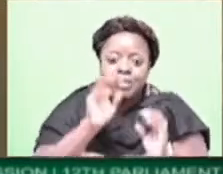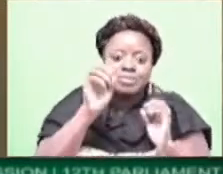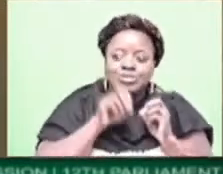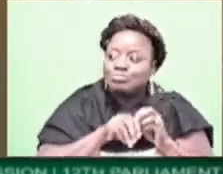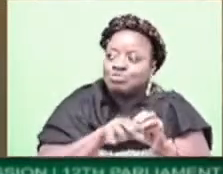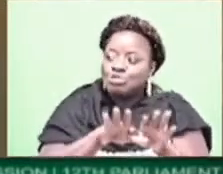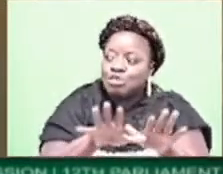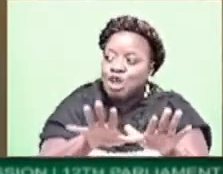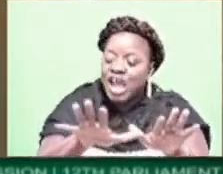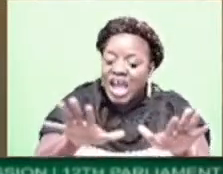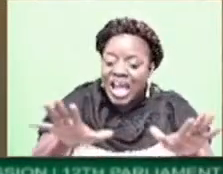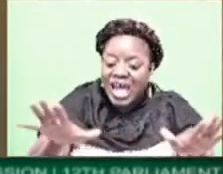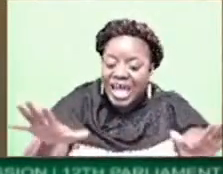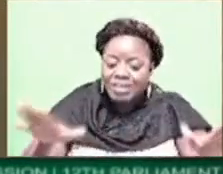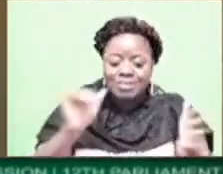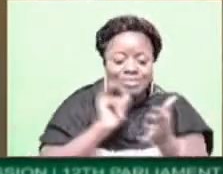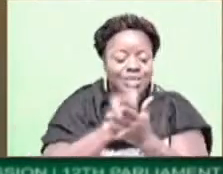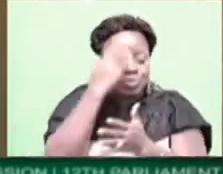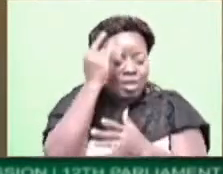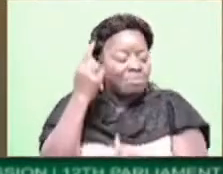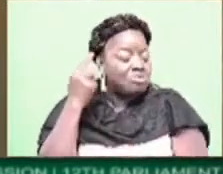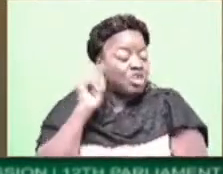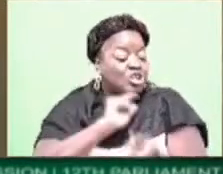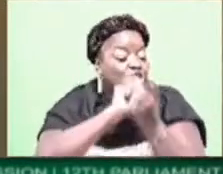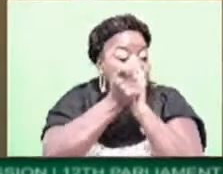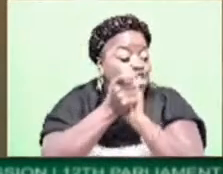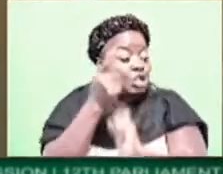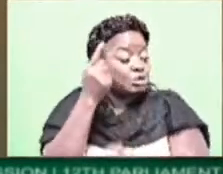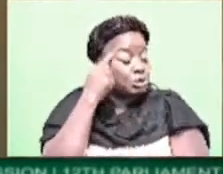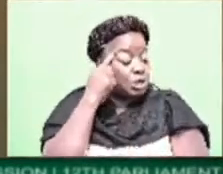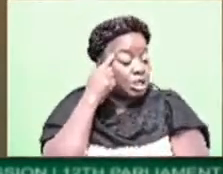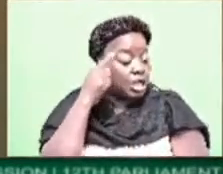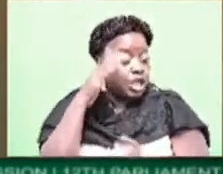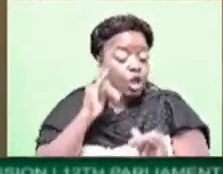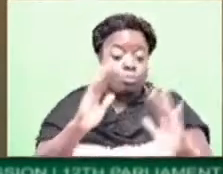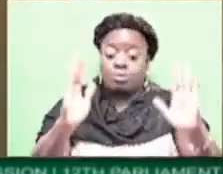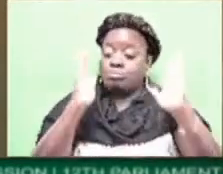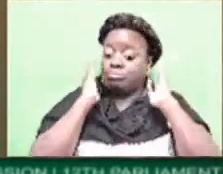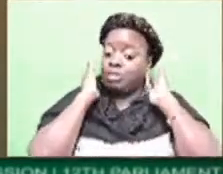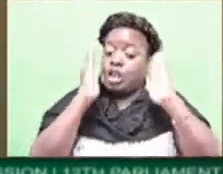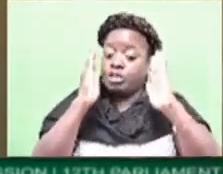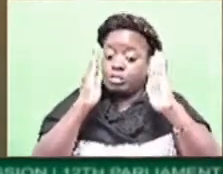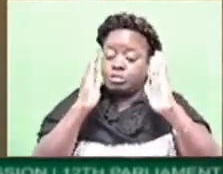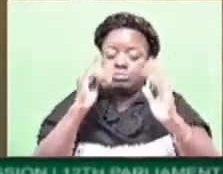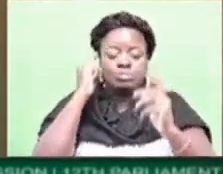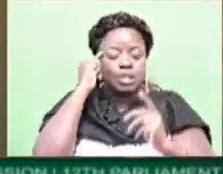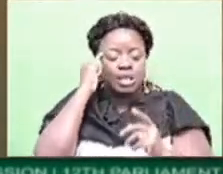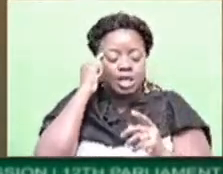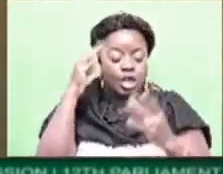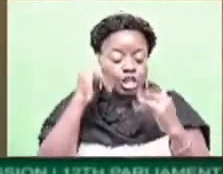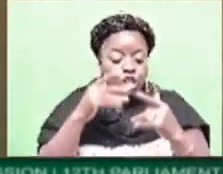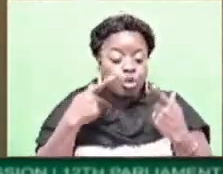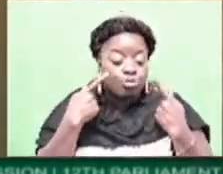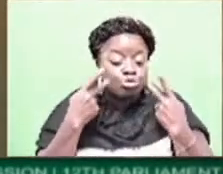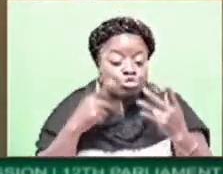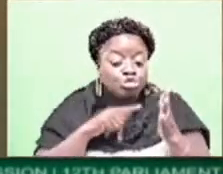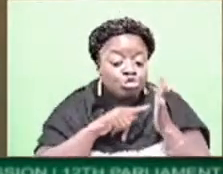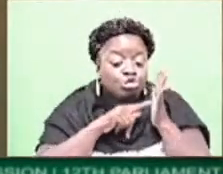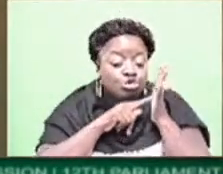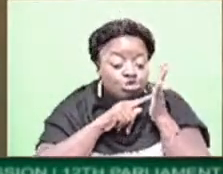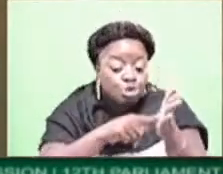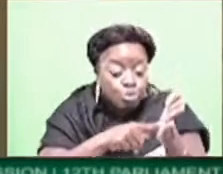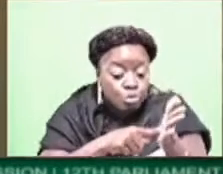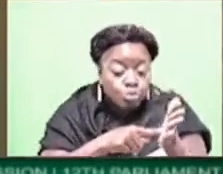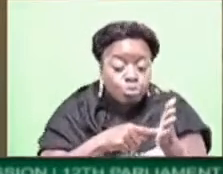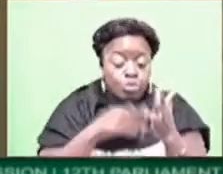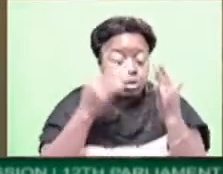you have to change your thinking and be agile in your thinking. The evidence now, as opposed to the evidence